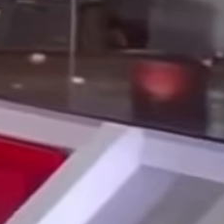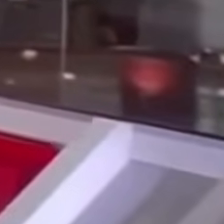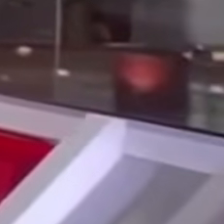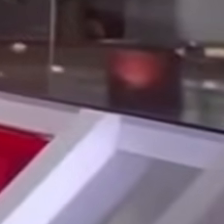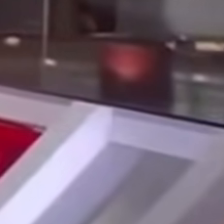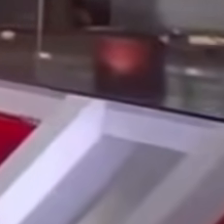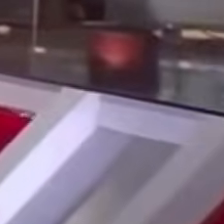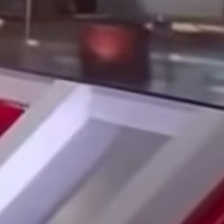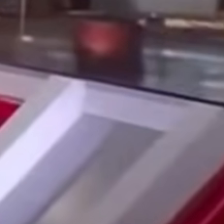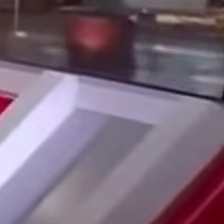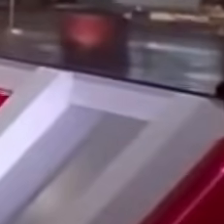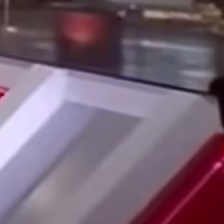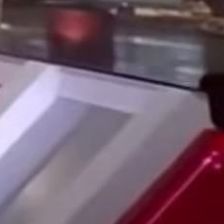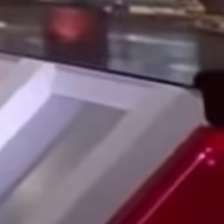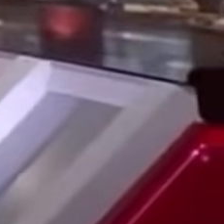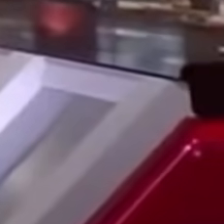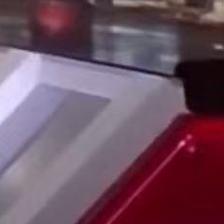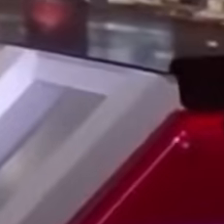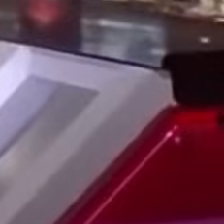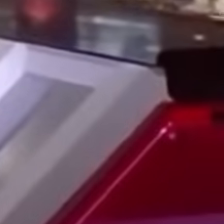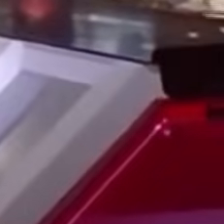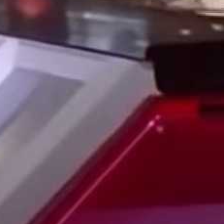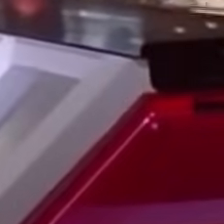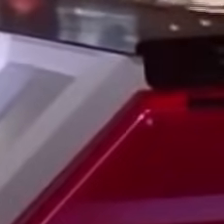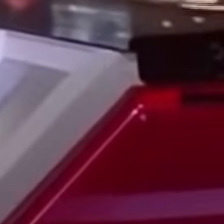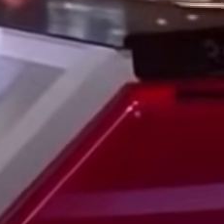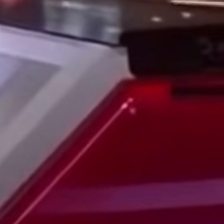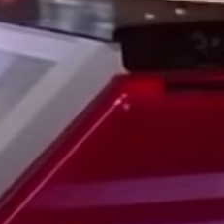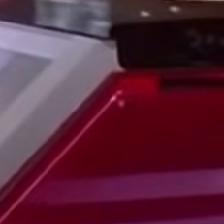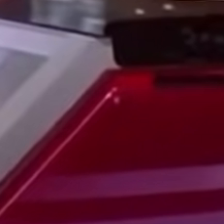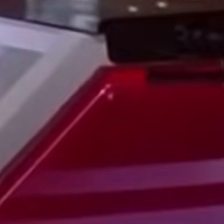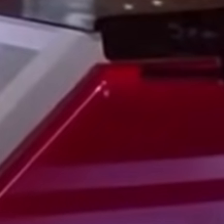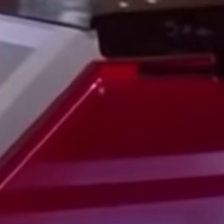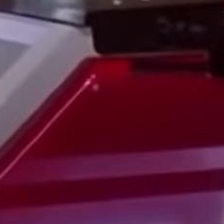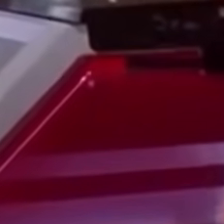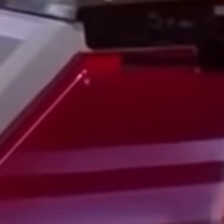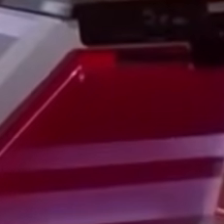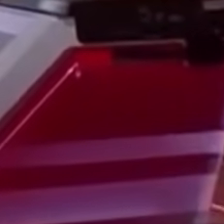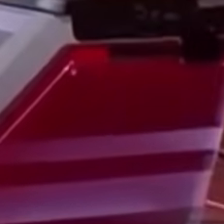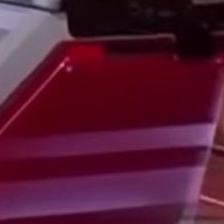language interpreter for tonight, Brian Cruz. Thank you for watching. Take care and good night.